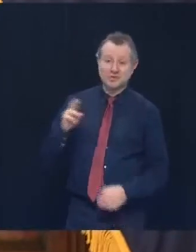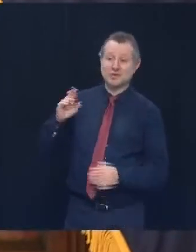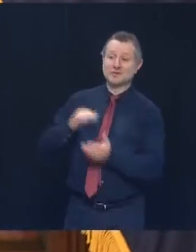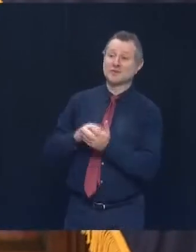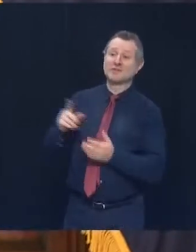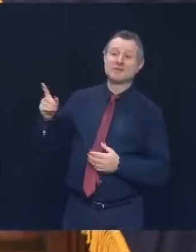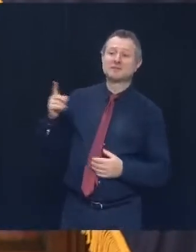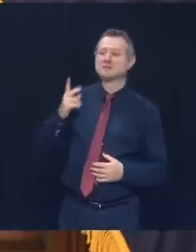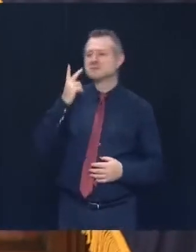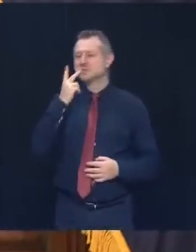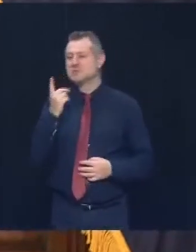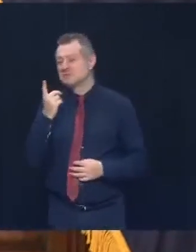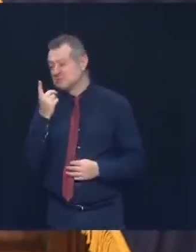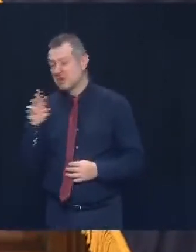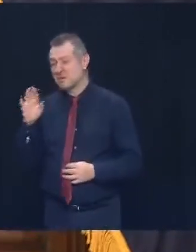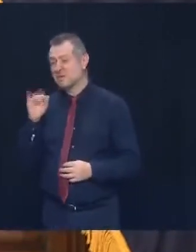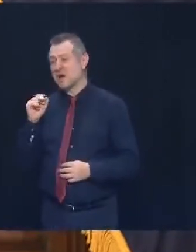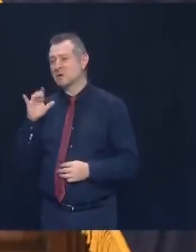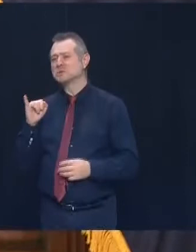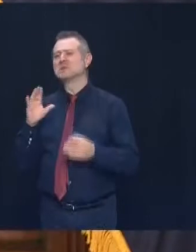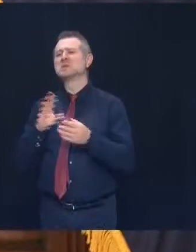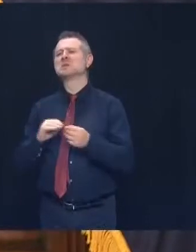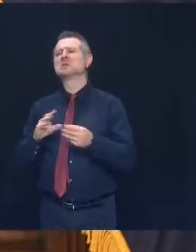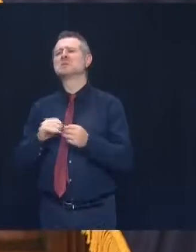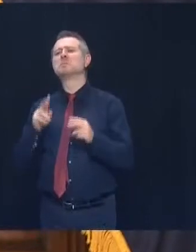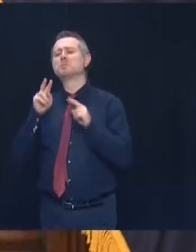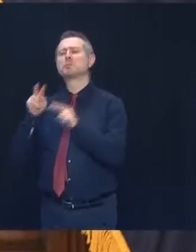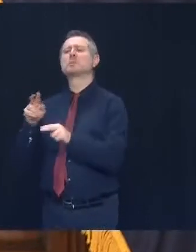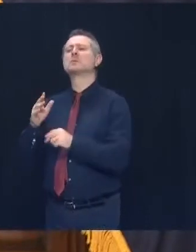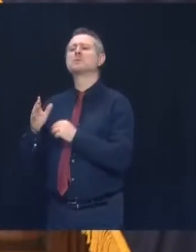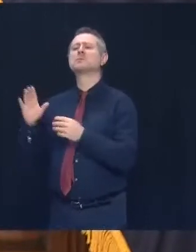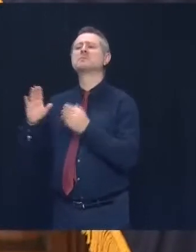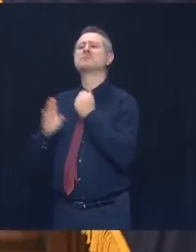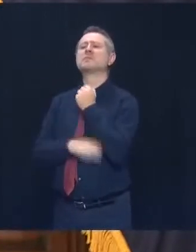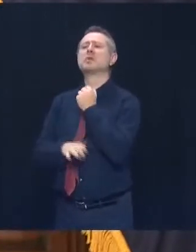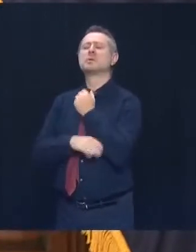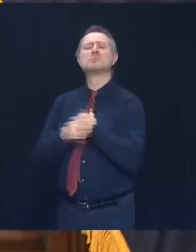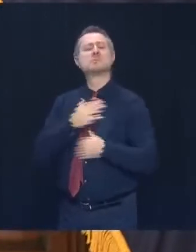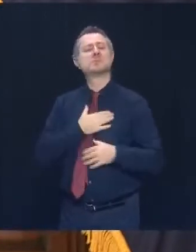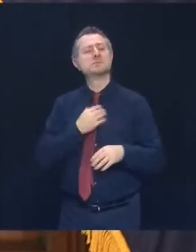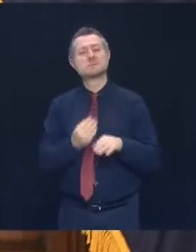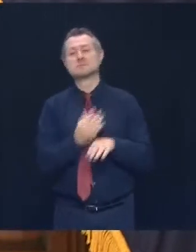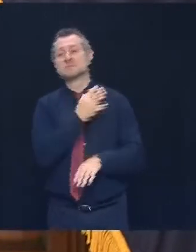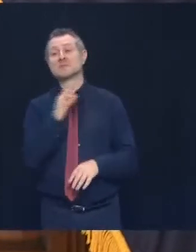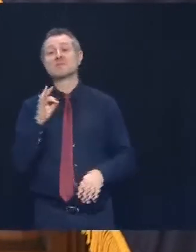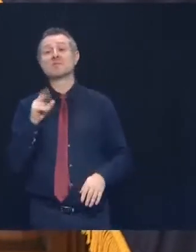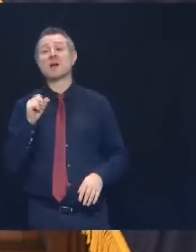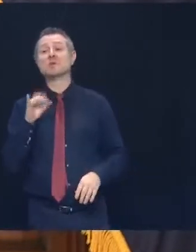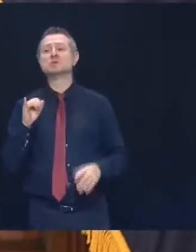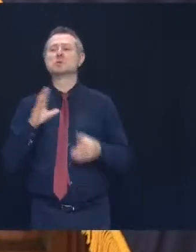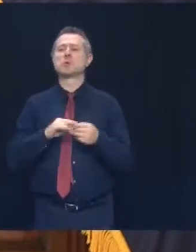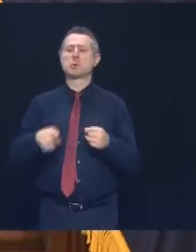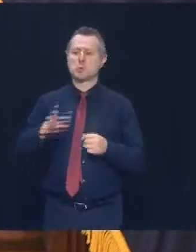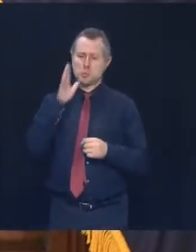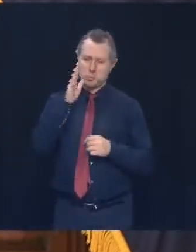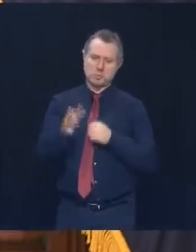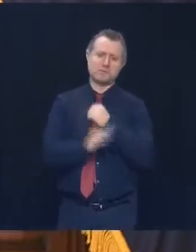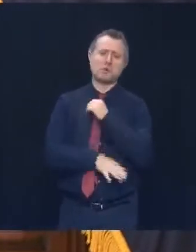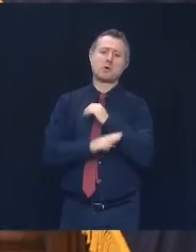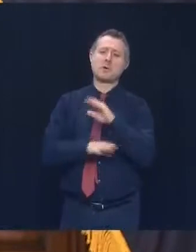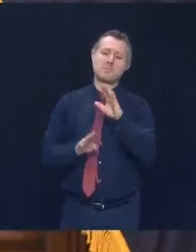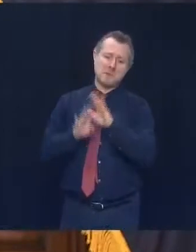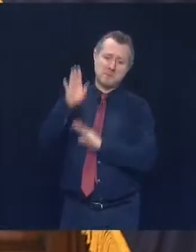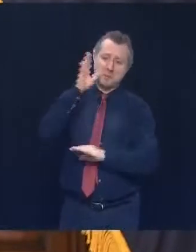the fall, can you put the fall stressors, please? In the fall, the numbers are going up. Because a big part of this, Jesse,